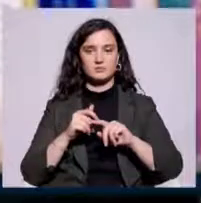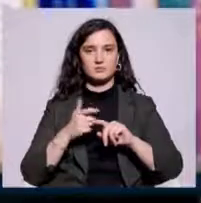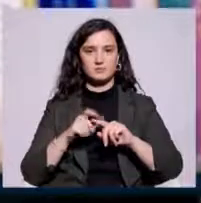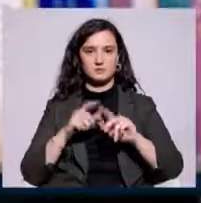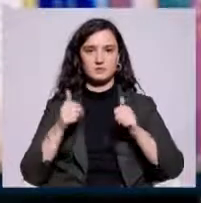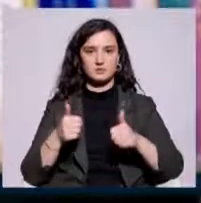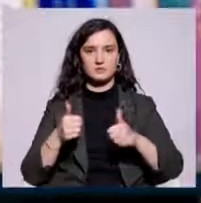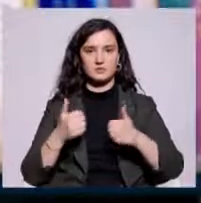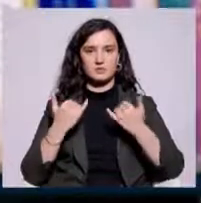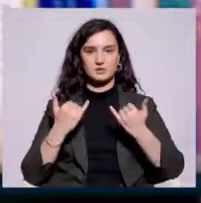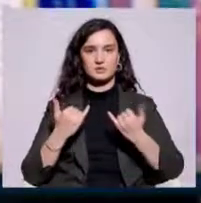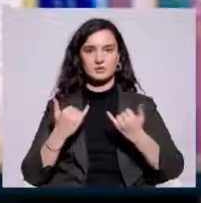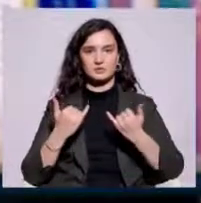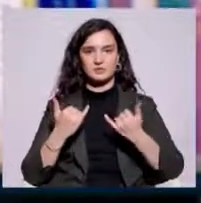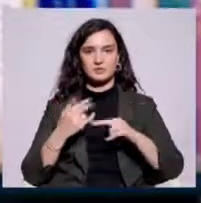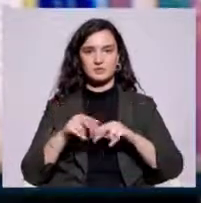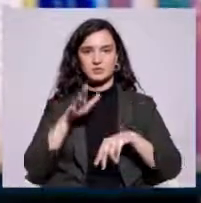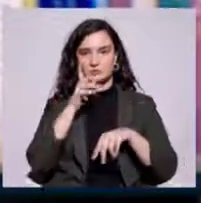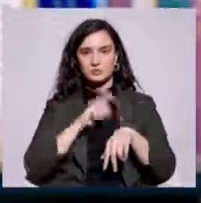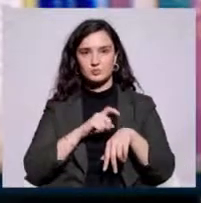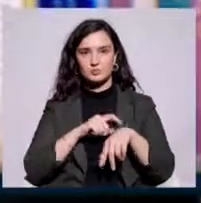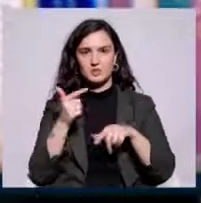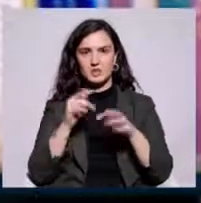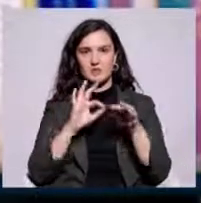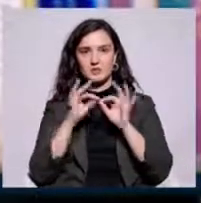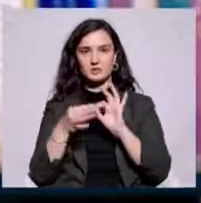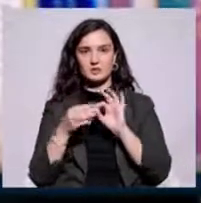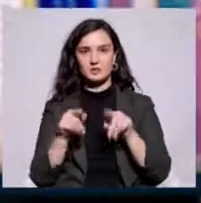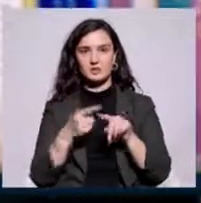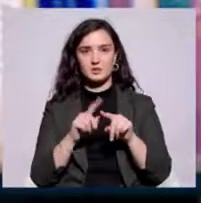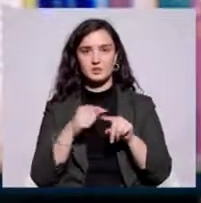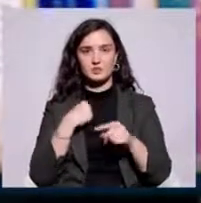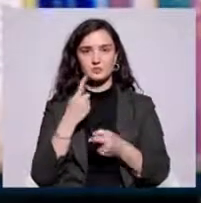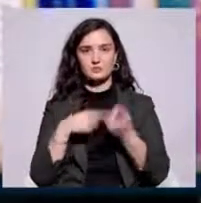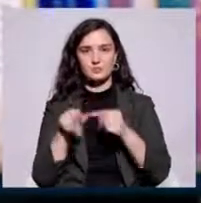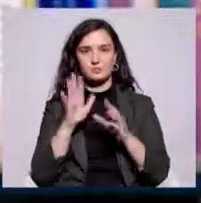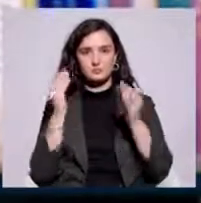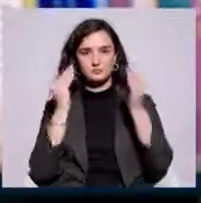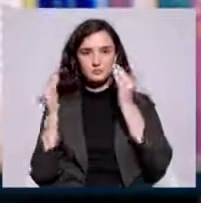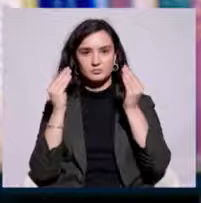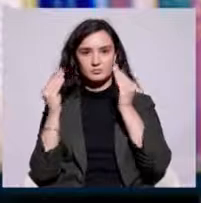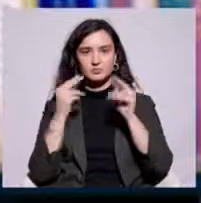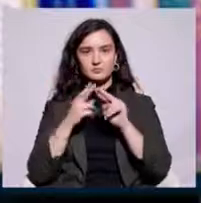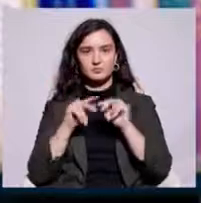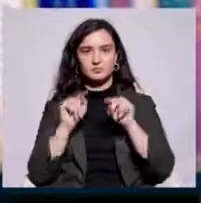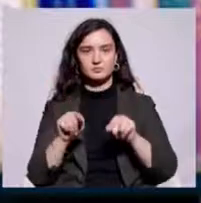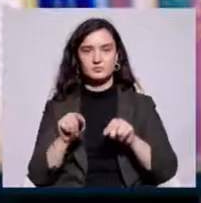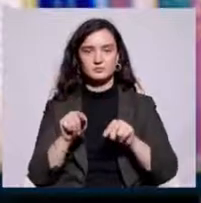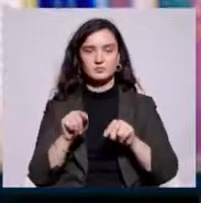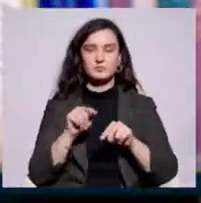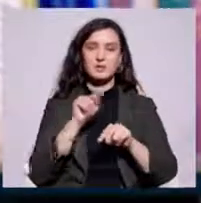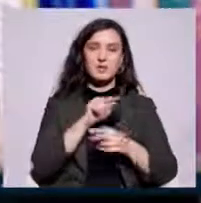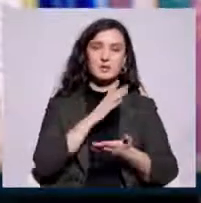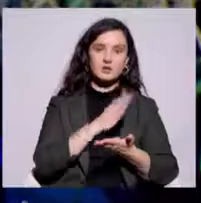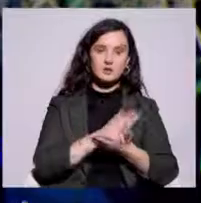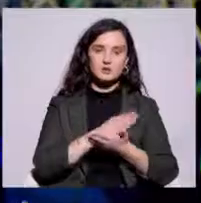Zach. So now it is time for the grammar section where we will discuss the there is and there